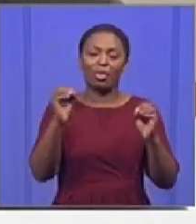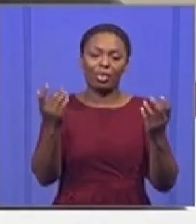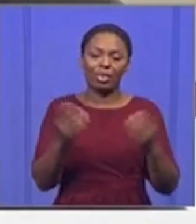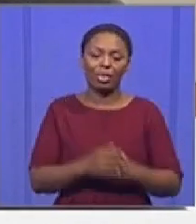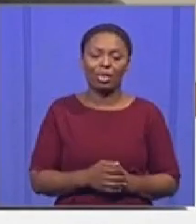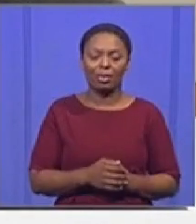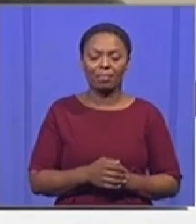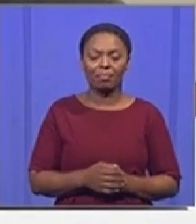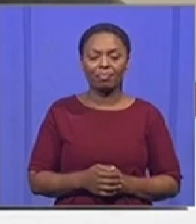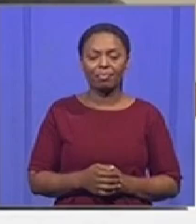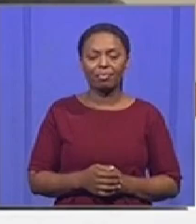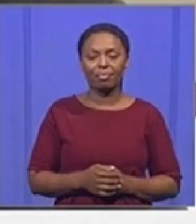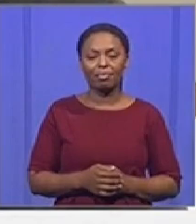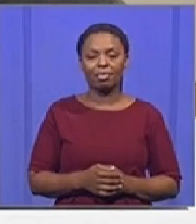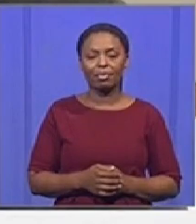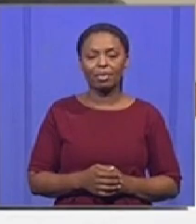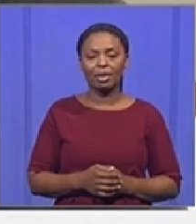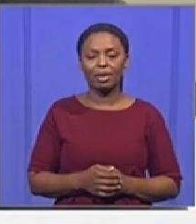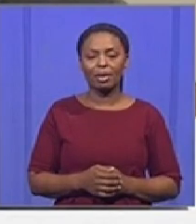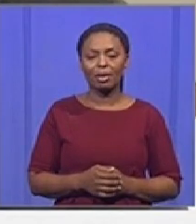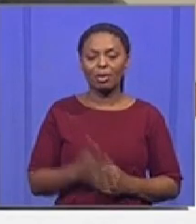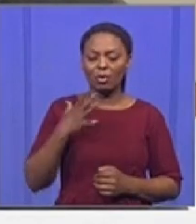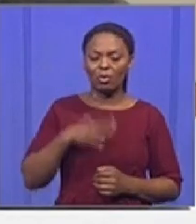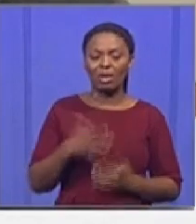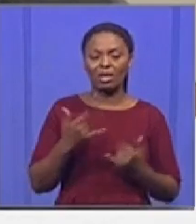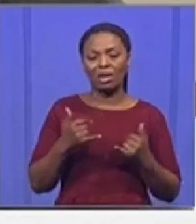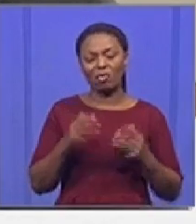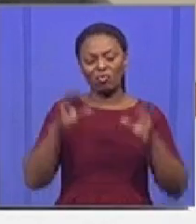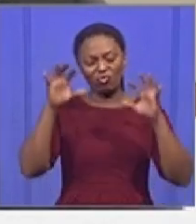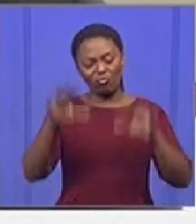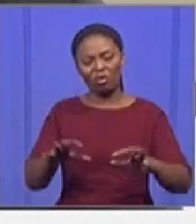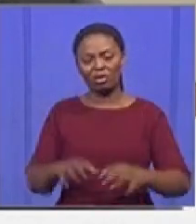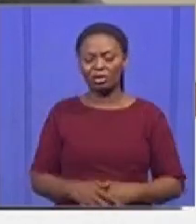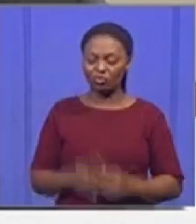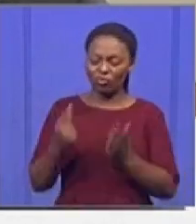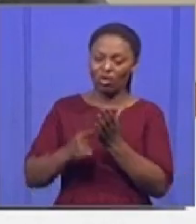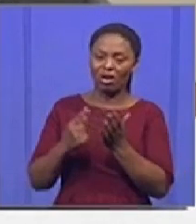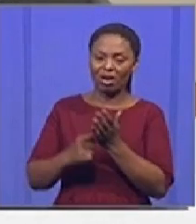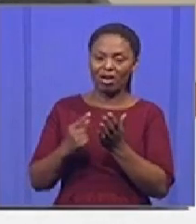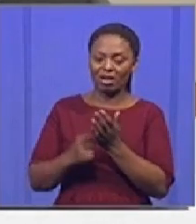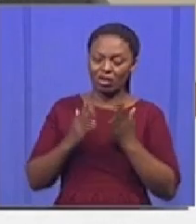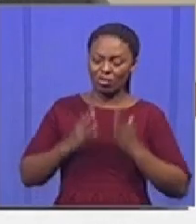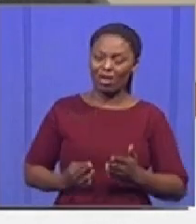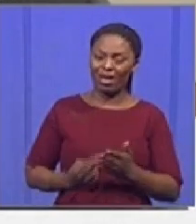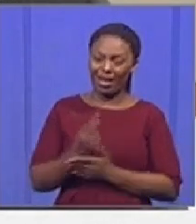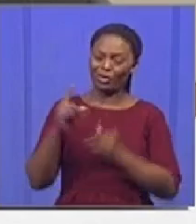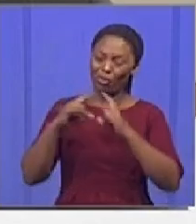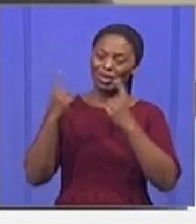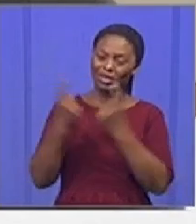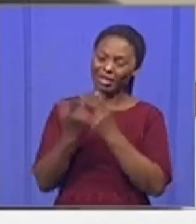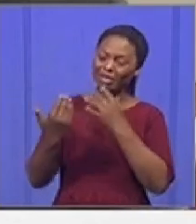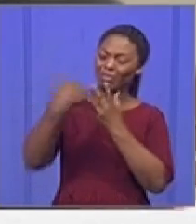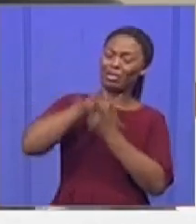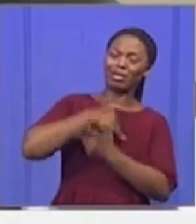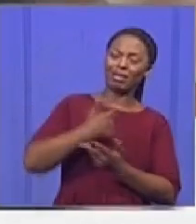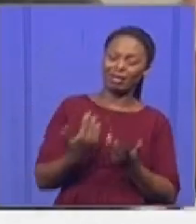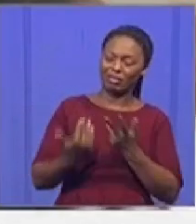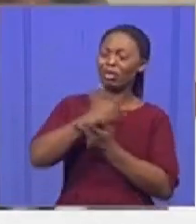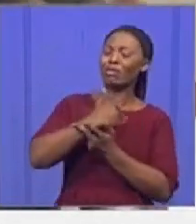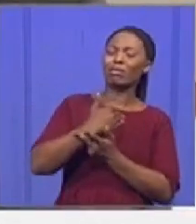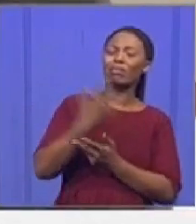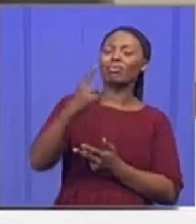enforcement. The ones who have the powers of enforcement are the Uganda National Human Rights Commission. So why divert